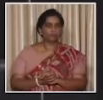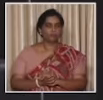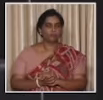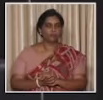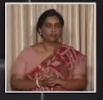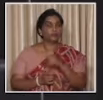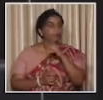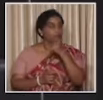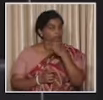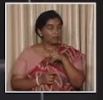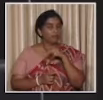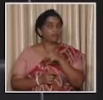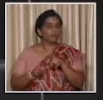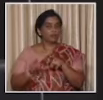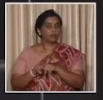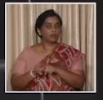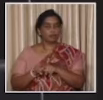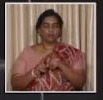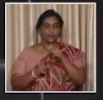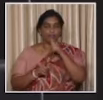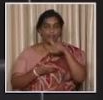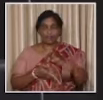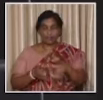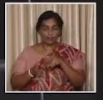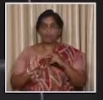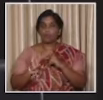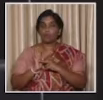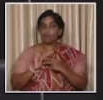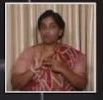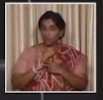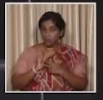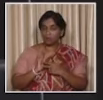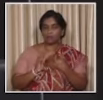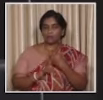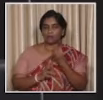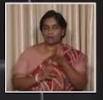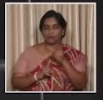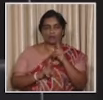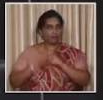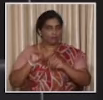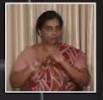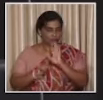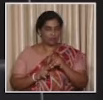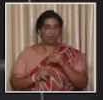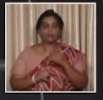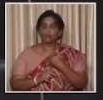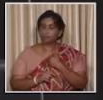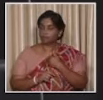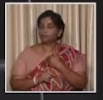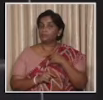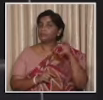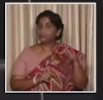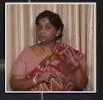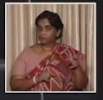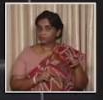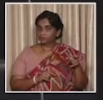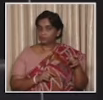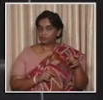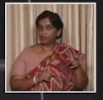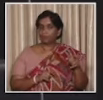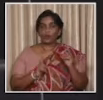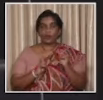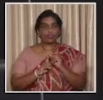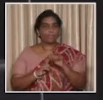oil project. Heather oil project is to benefit the people of the Potuvil area.